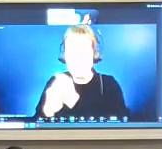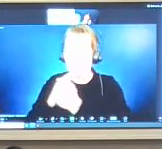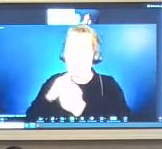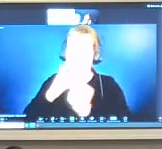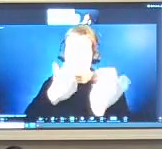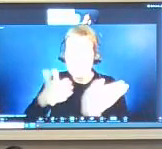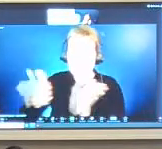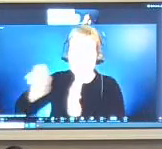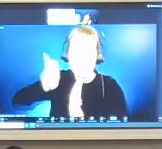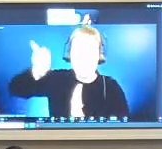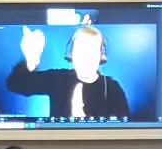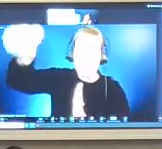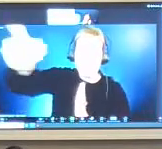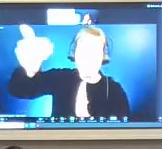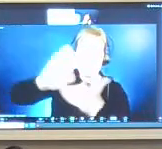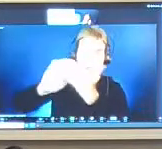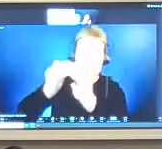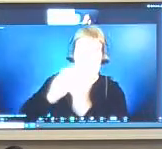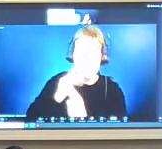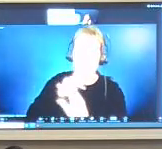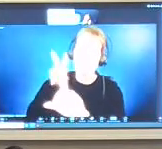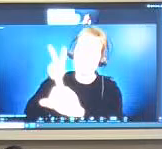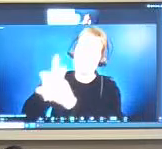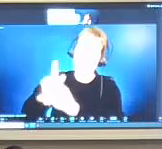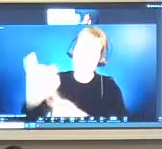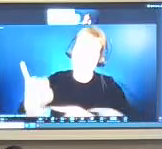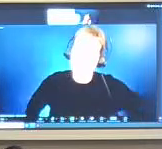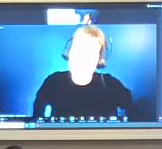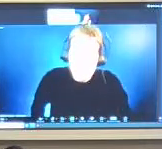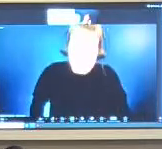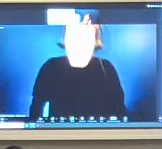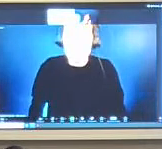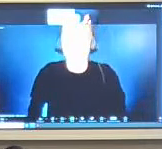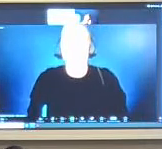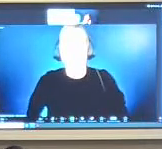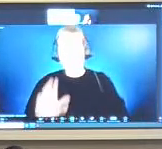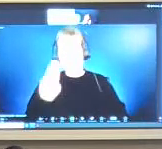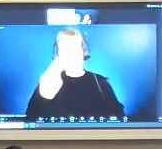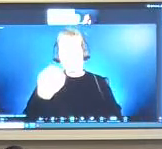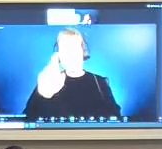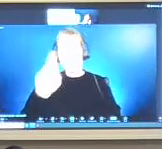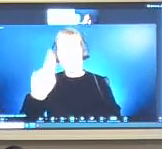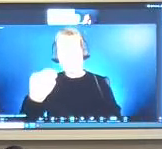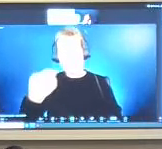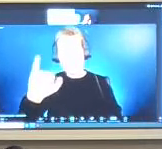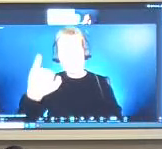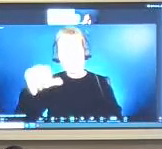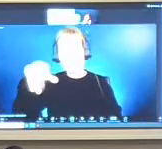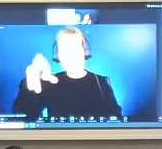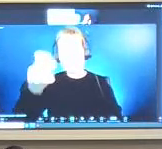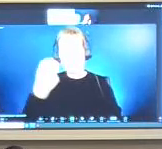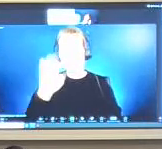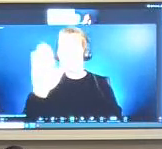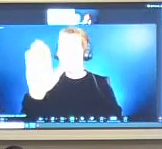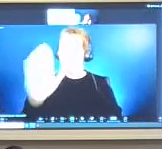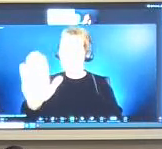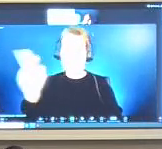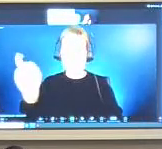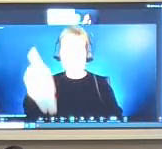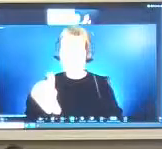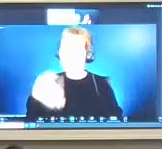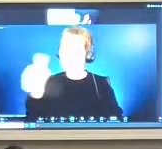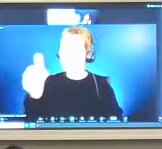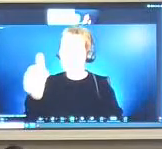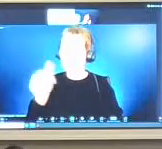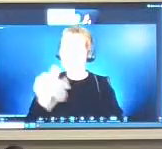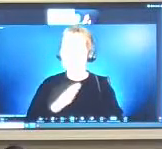Marnique, that was an excellent question and also observation. I appreciated hearing